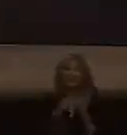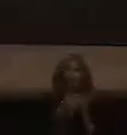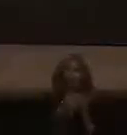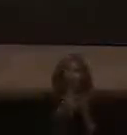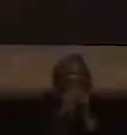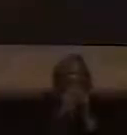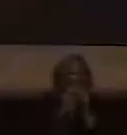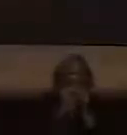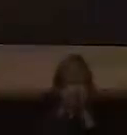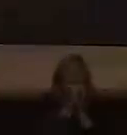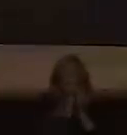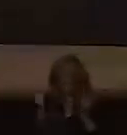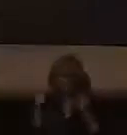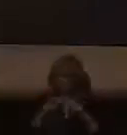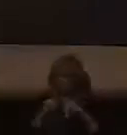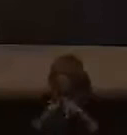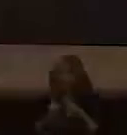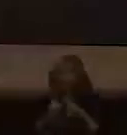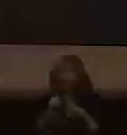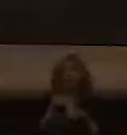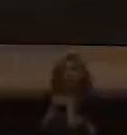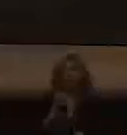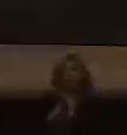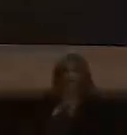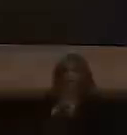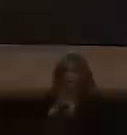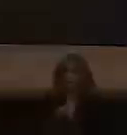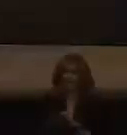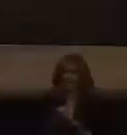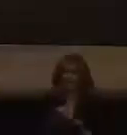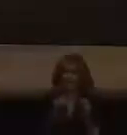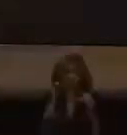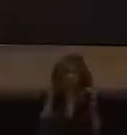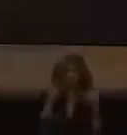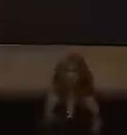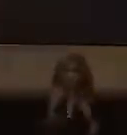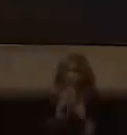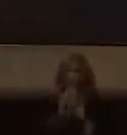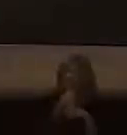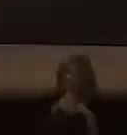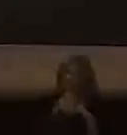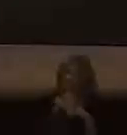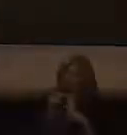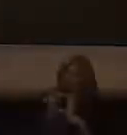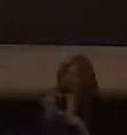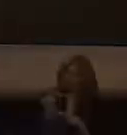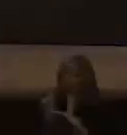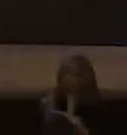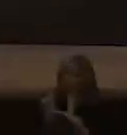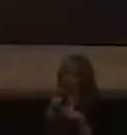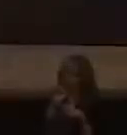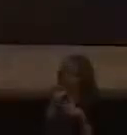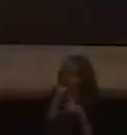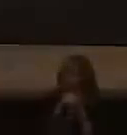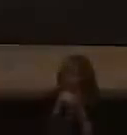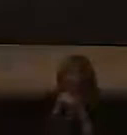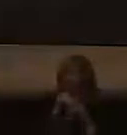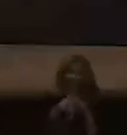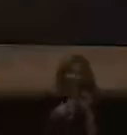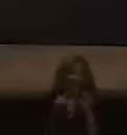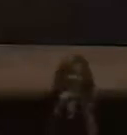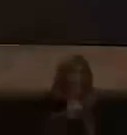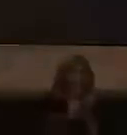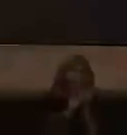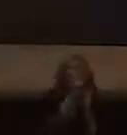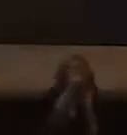community. I mean, there are over 57 million adults with some form of disability, and it's a largely untapped market, again, of